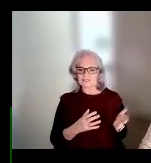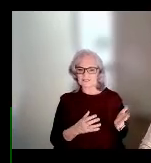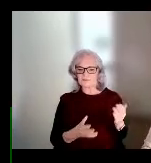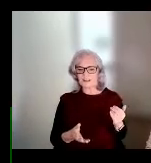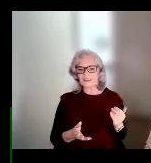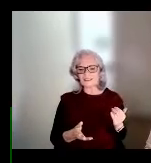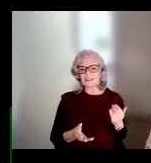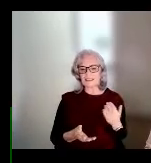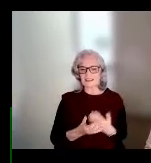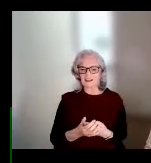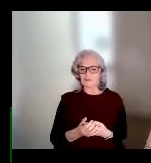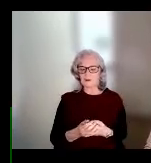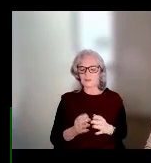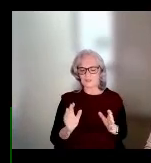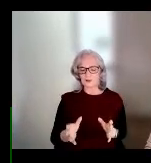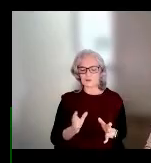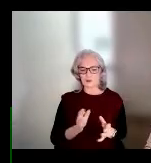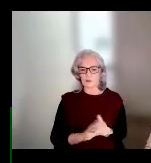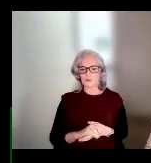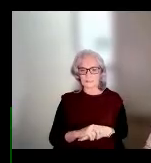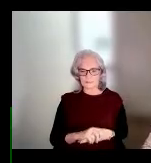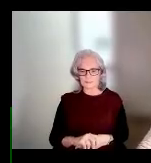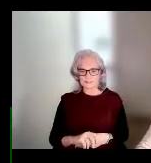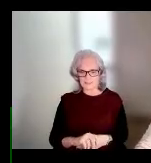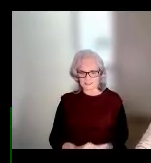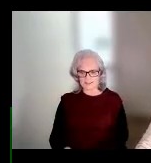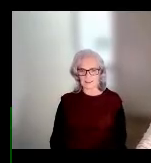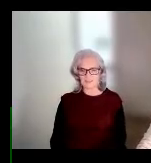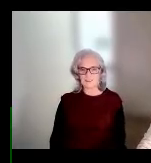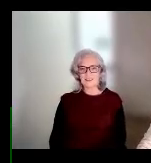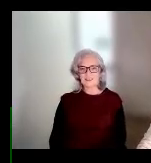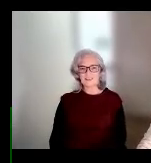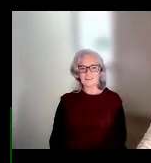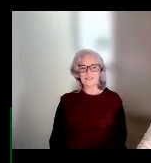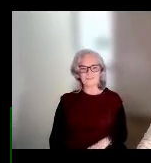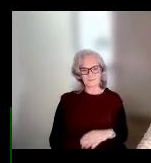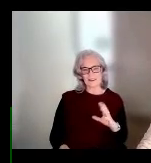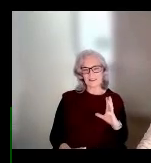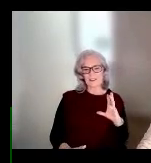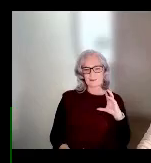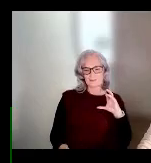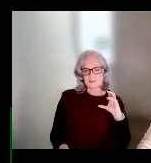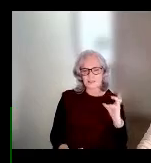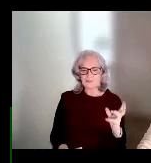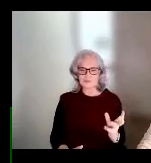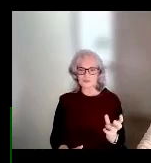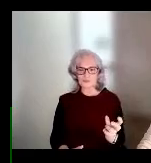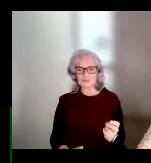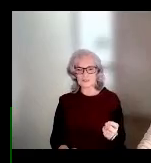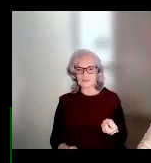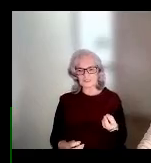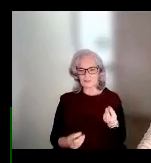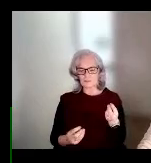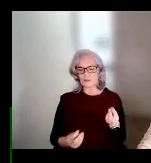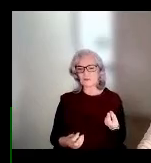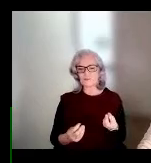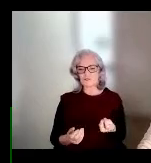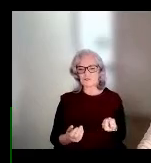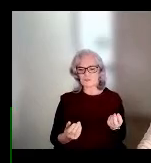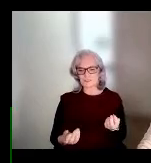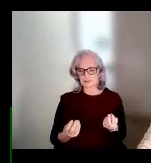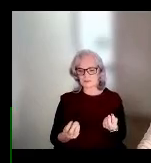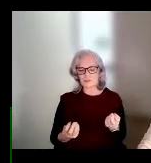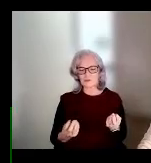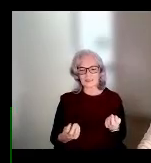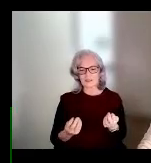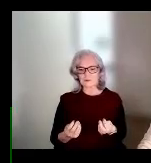there's no protected funding and for those roles in particular. So that's, a potential solution to what we're looking